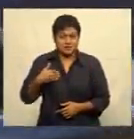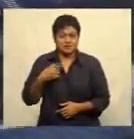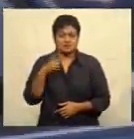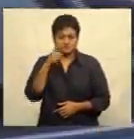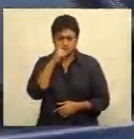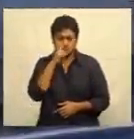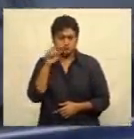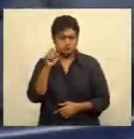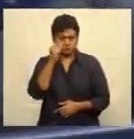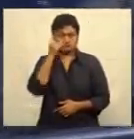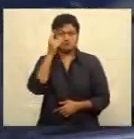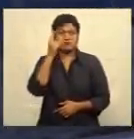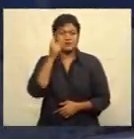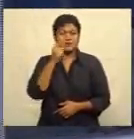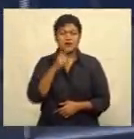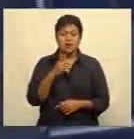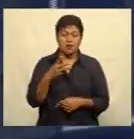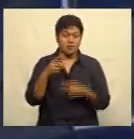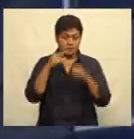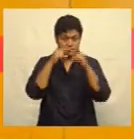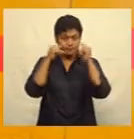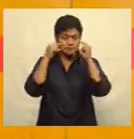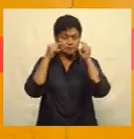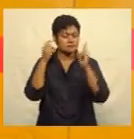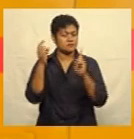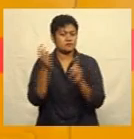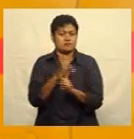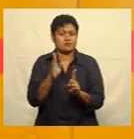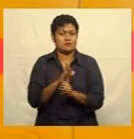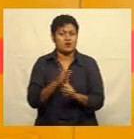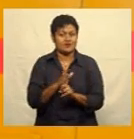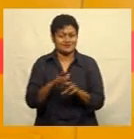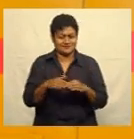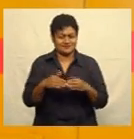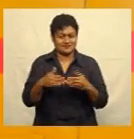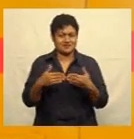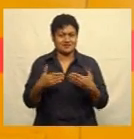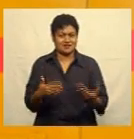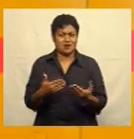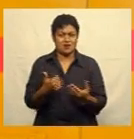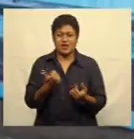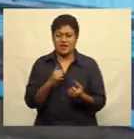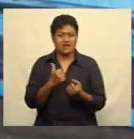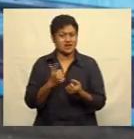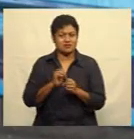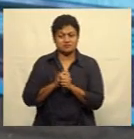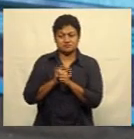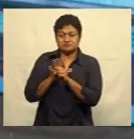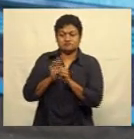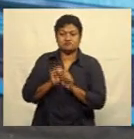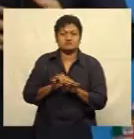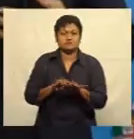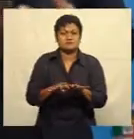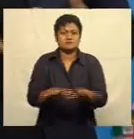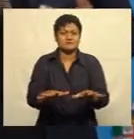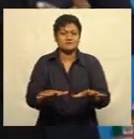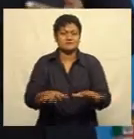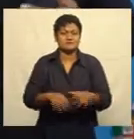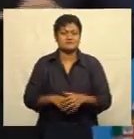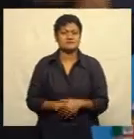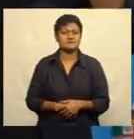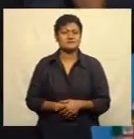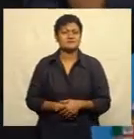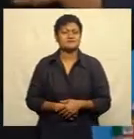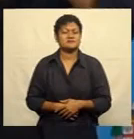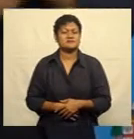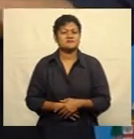not mandatory, face masks are critical in attempts to subdue any further outbreaks of COVID-19. If we become